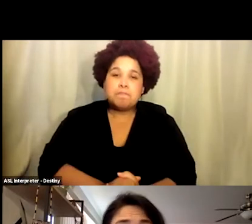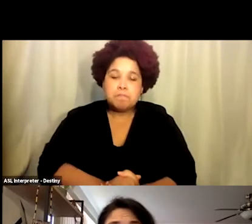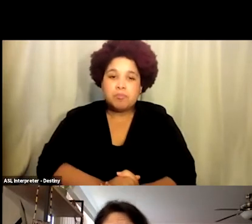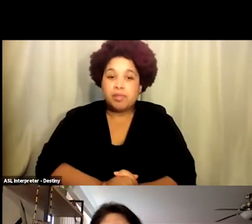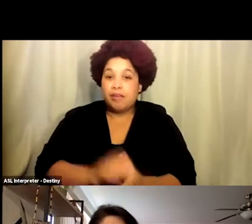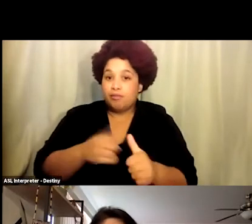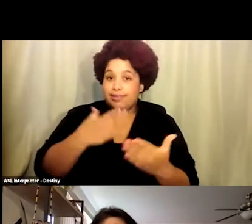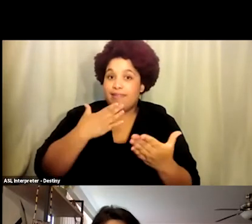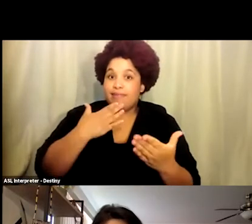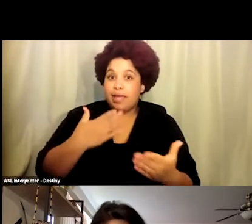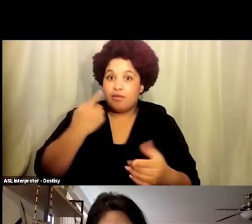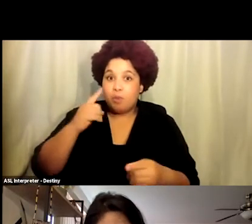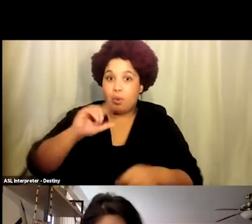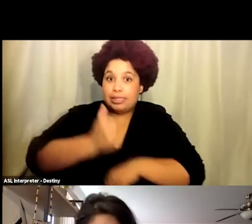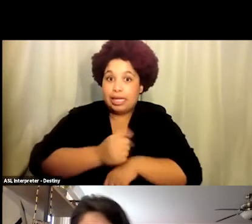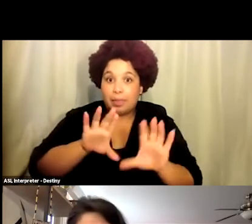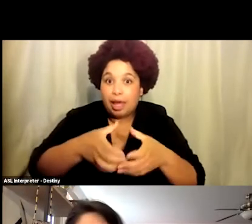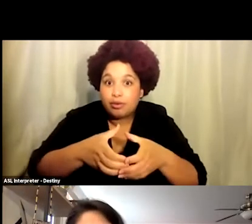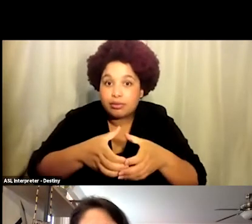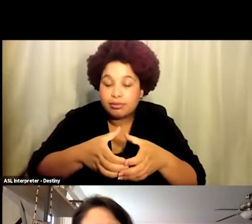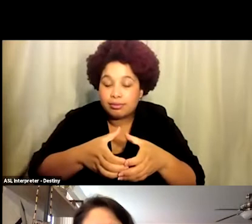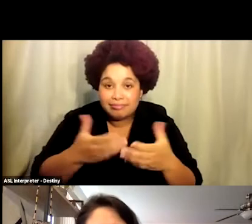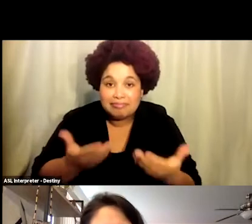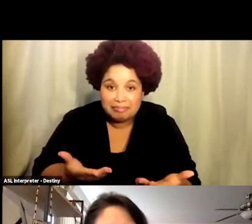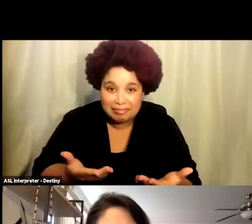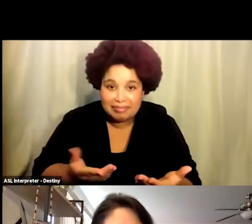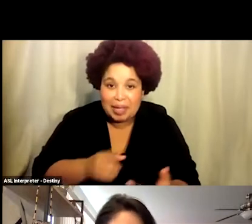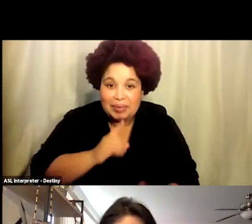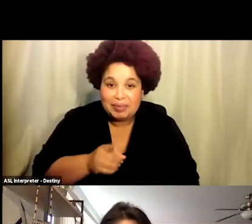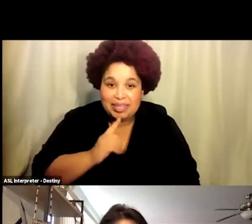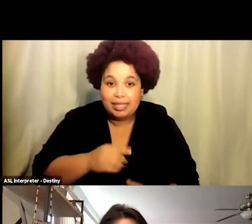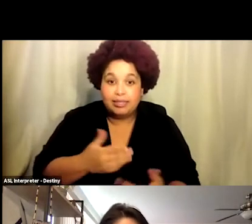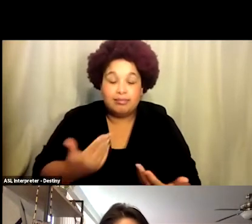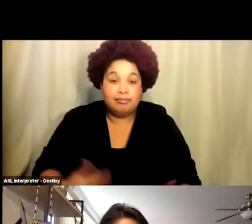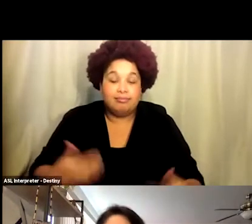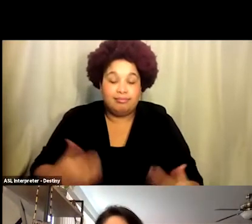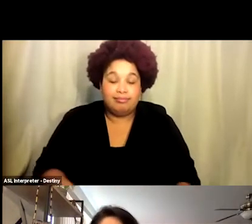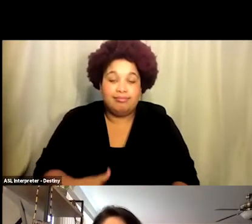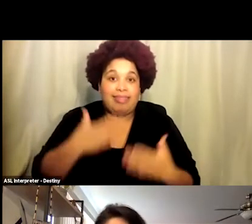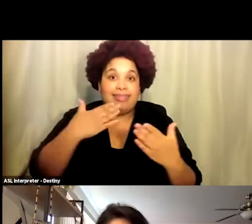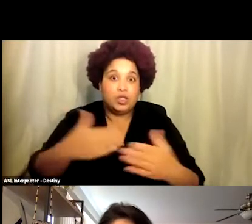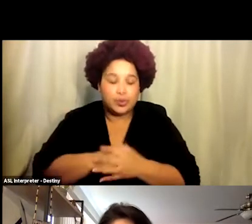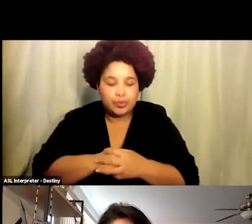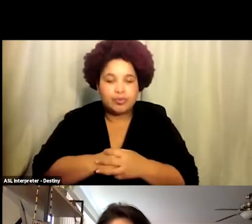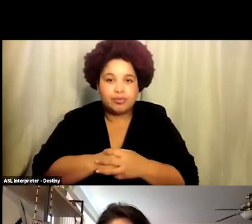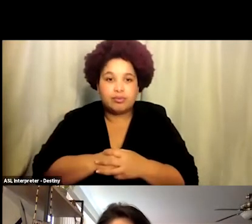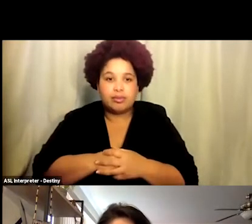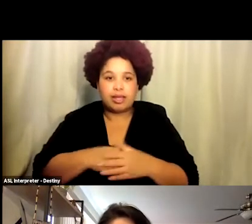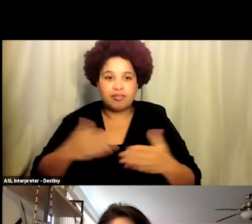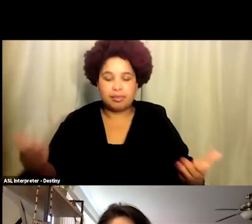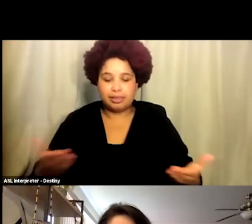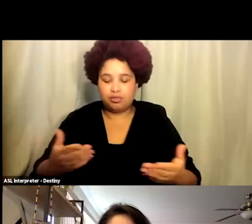First of all, thank you for creating the category. I think that really needs to be said. I have been in this space